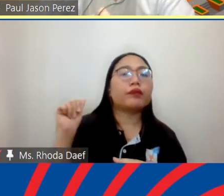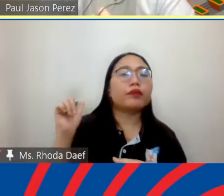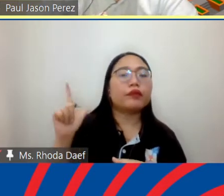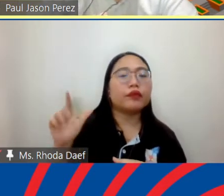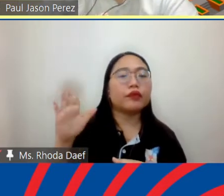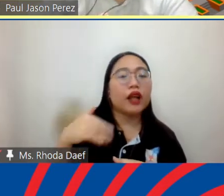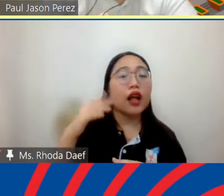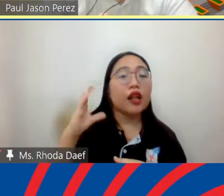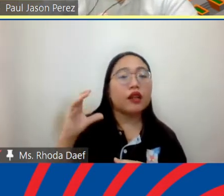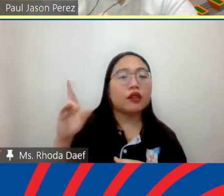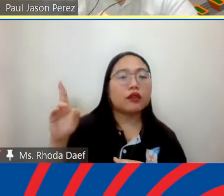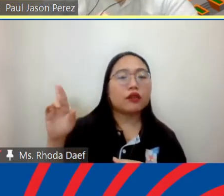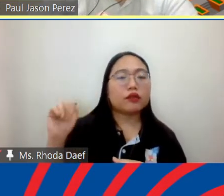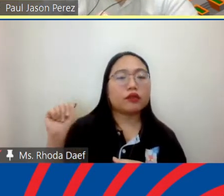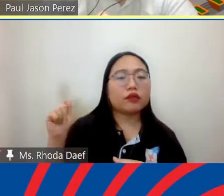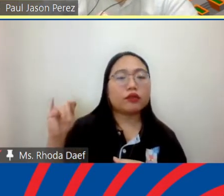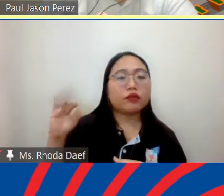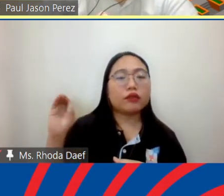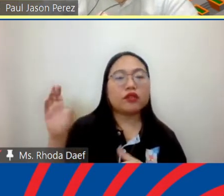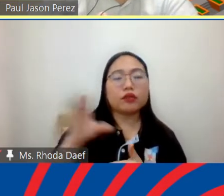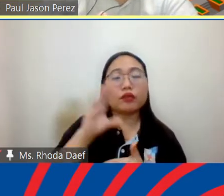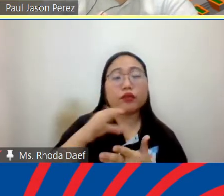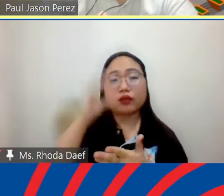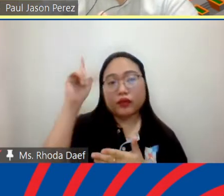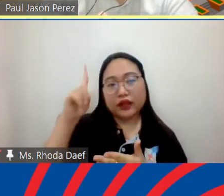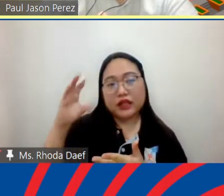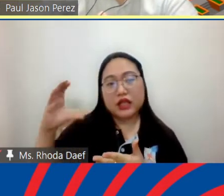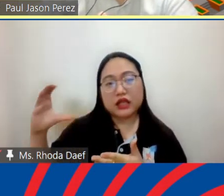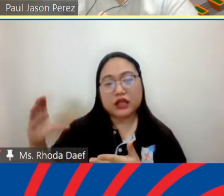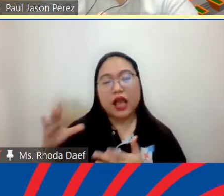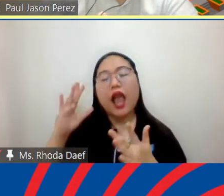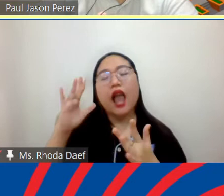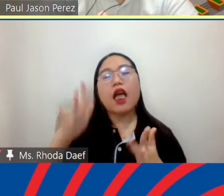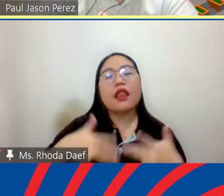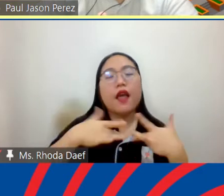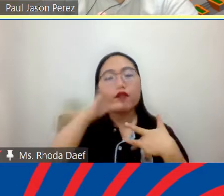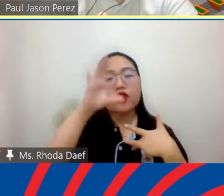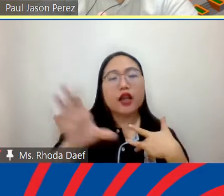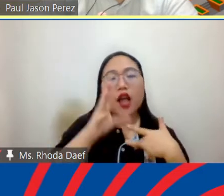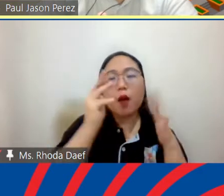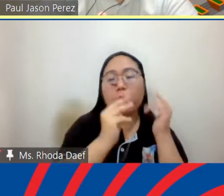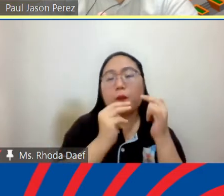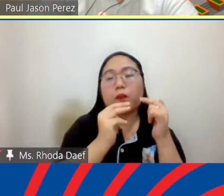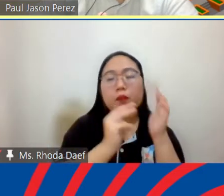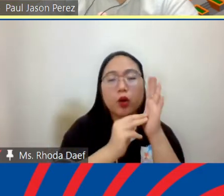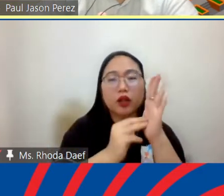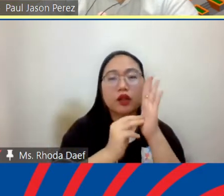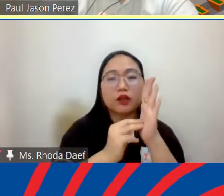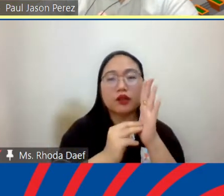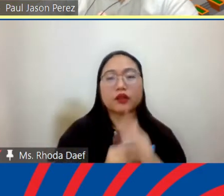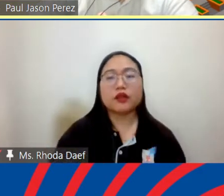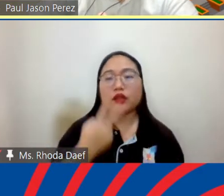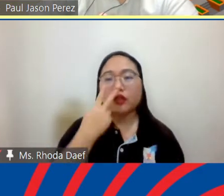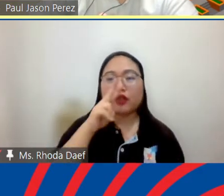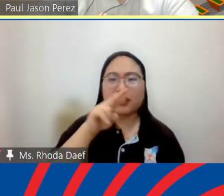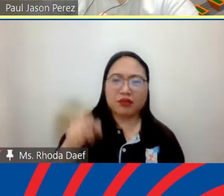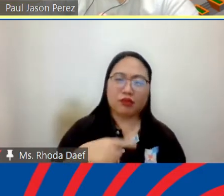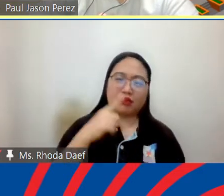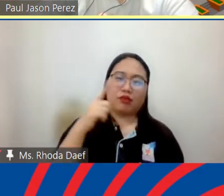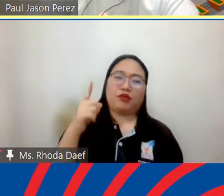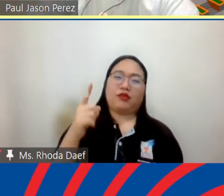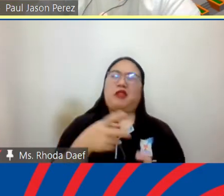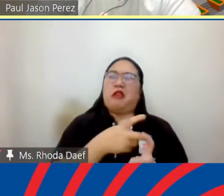DCC Data Lifecycle Model. So from the picture, it looks complex, but